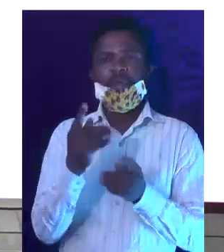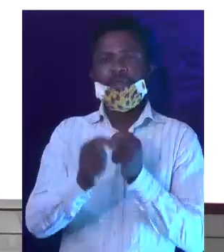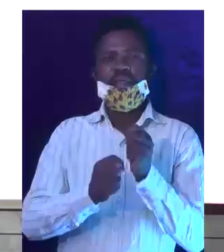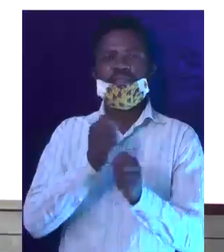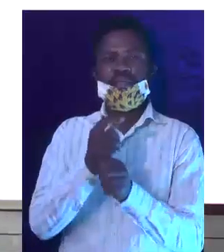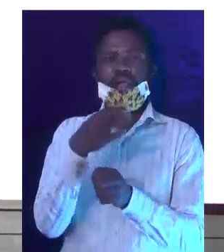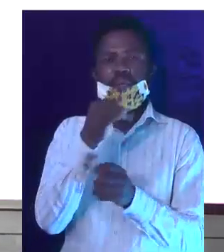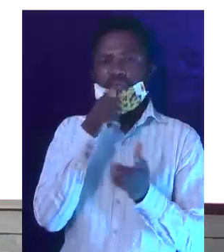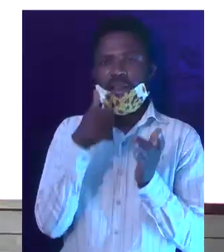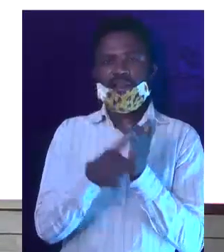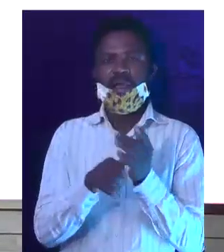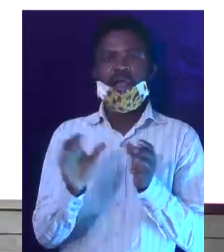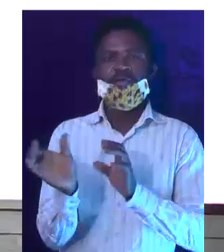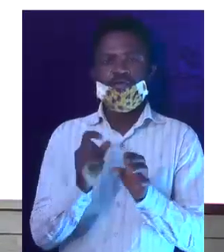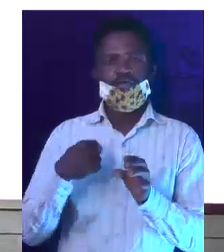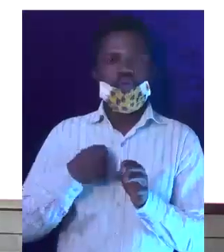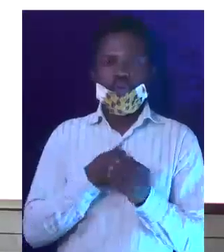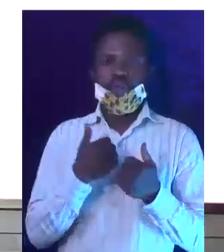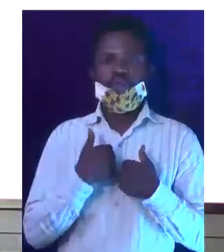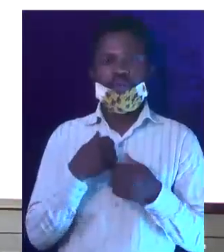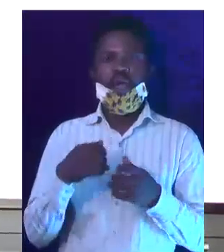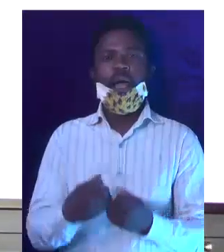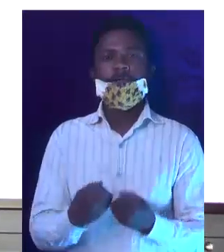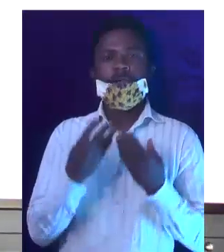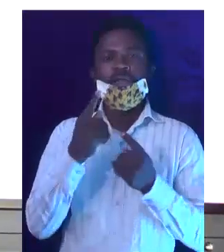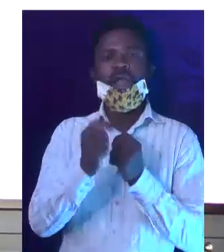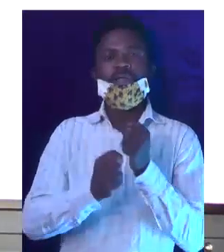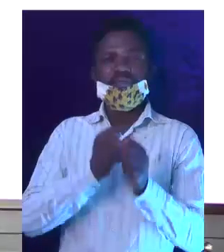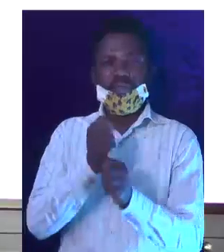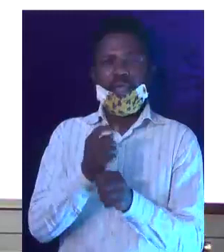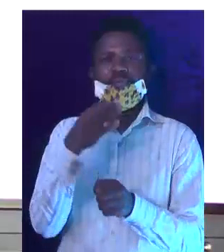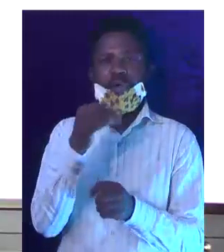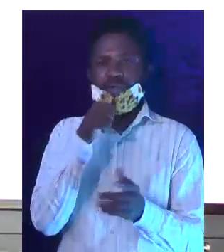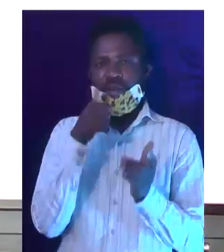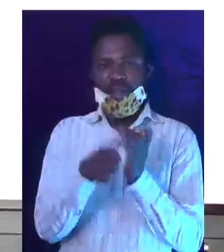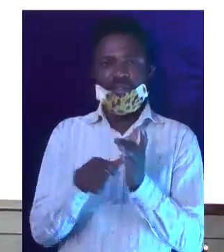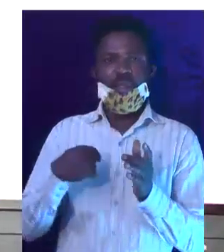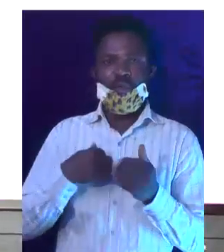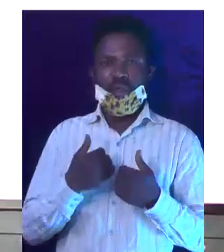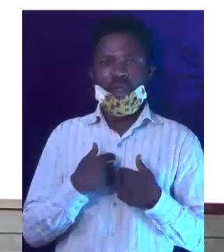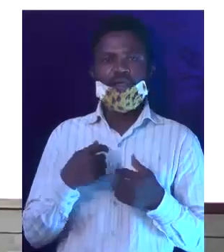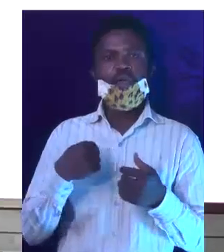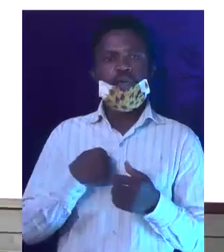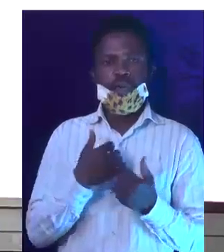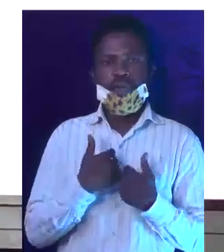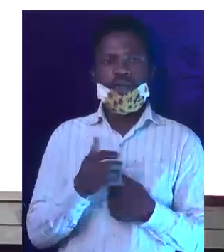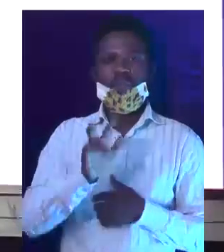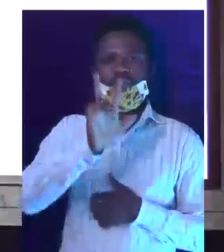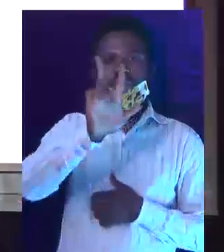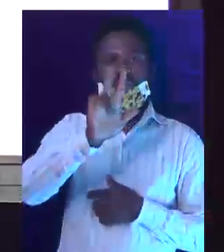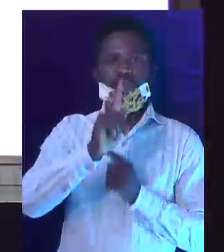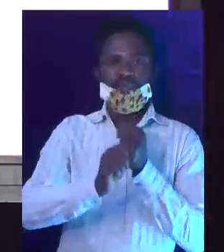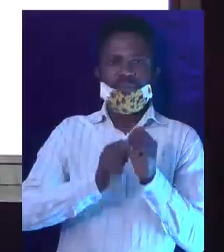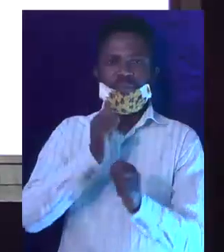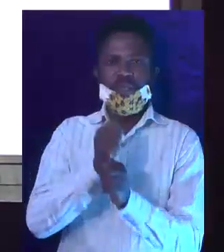Now, how many types of letters do we have? How many types of letters do we have? We have 3